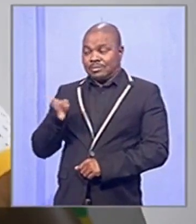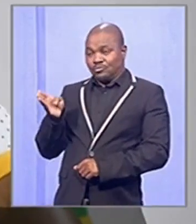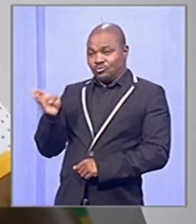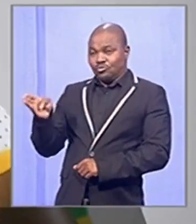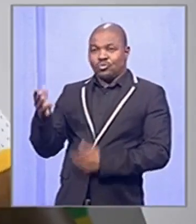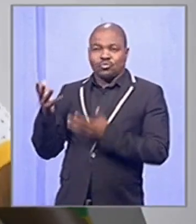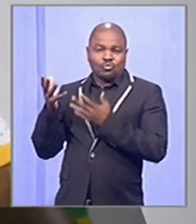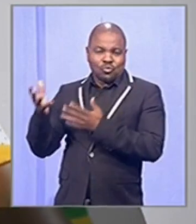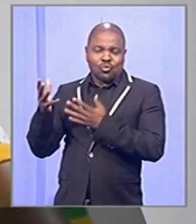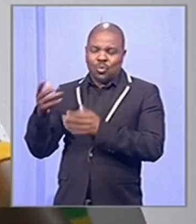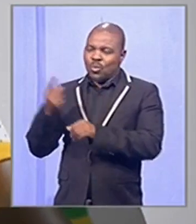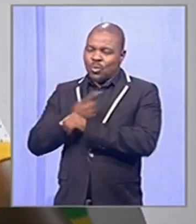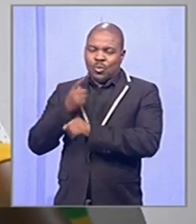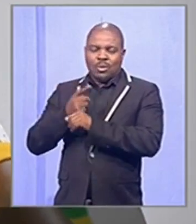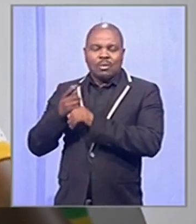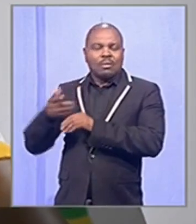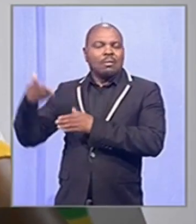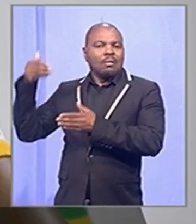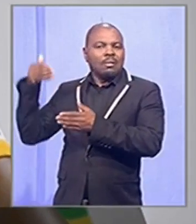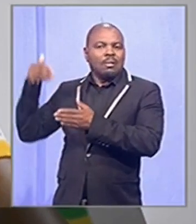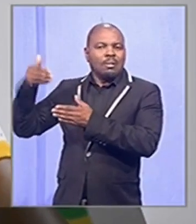ya setjhaba.